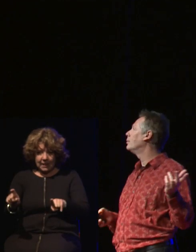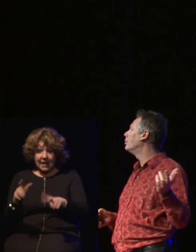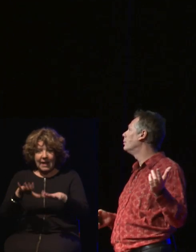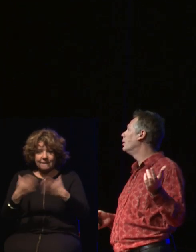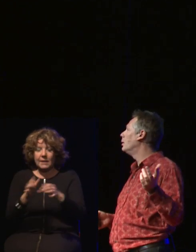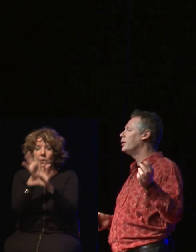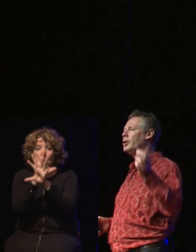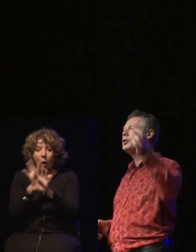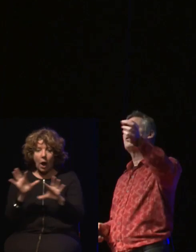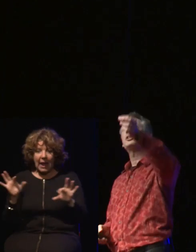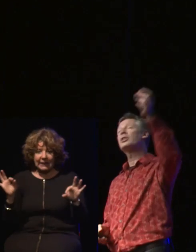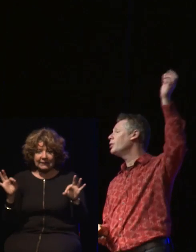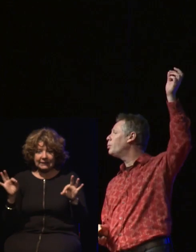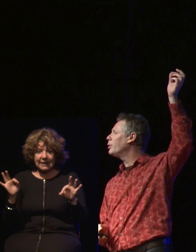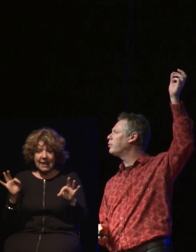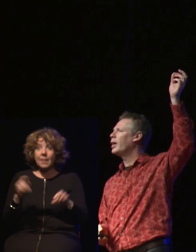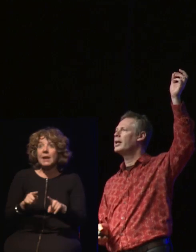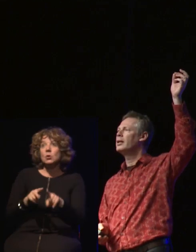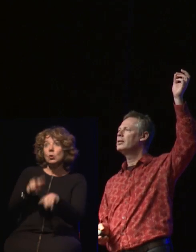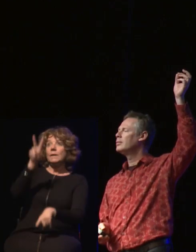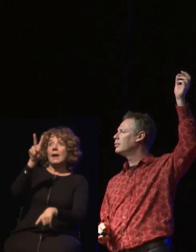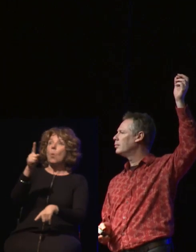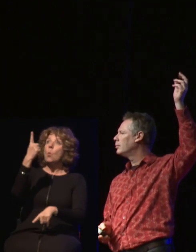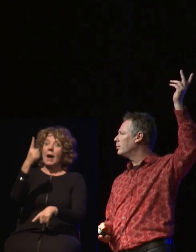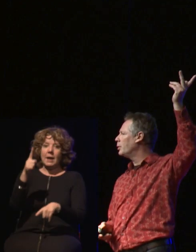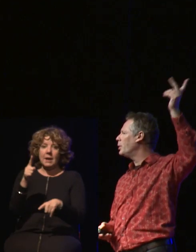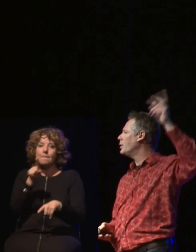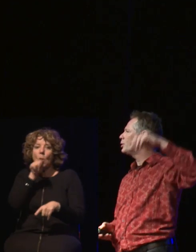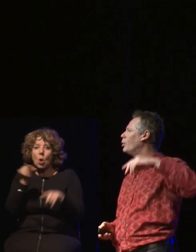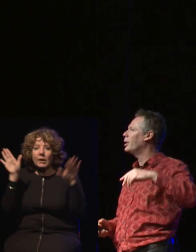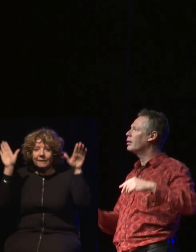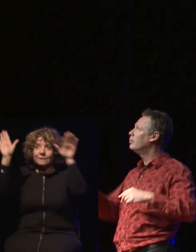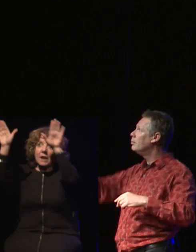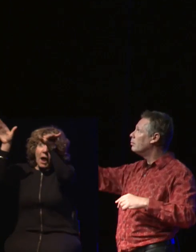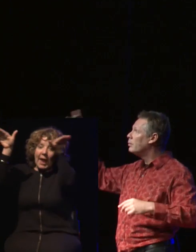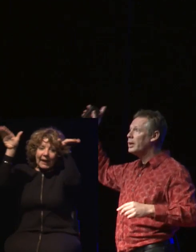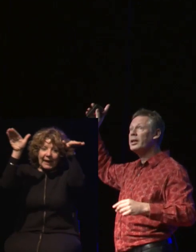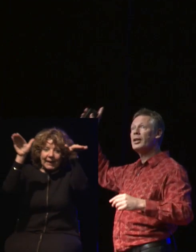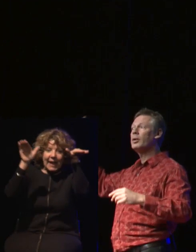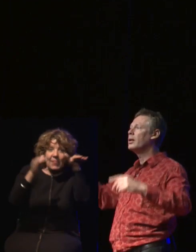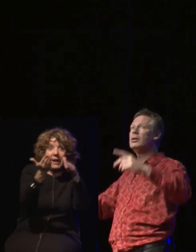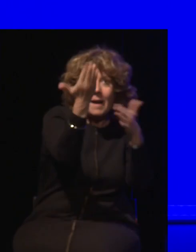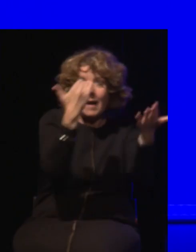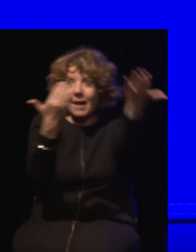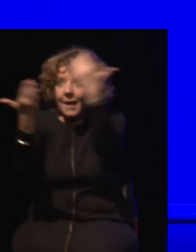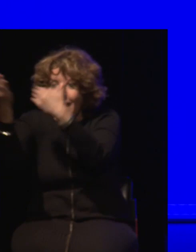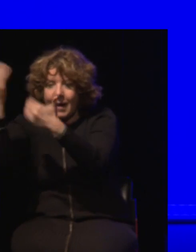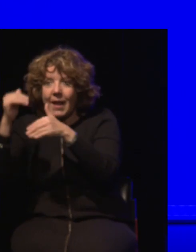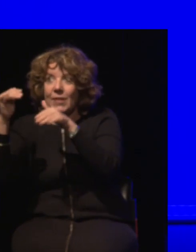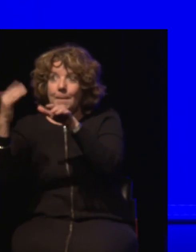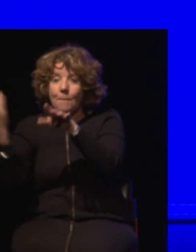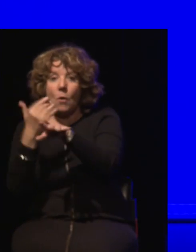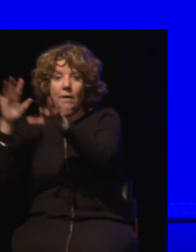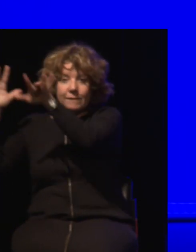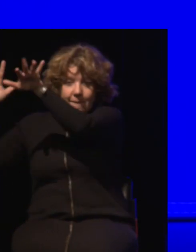quiet. And then you notice a single bird fly in. It begins calling, and then another one, and another,